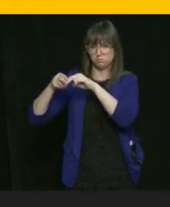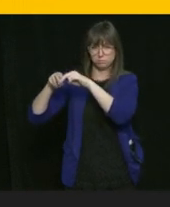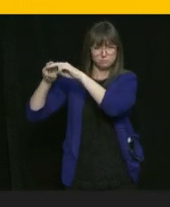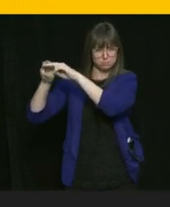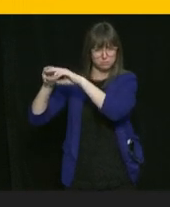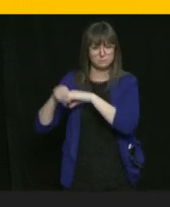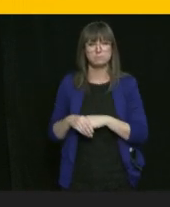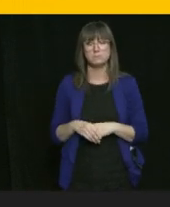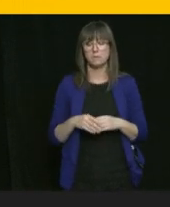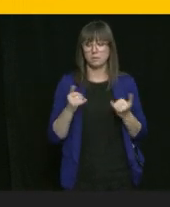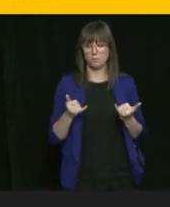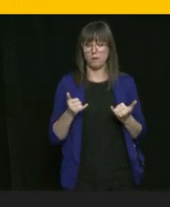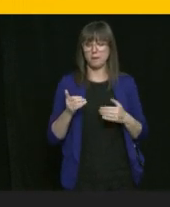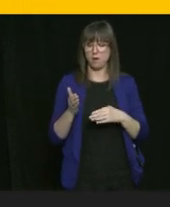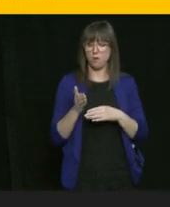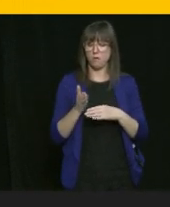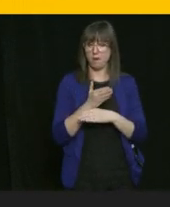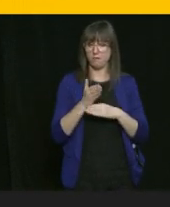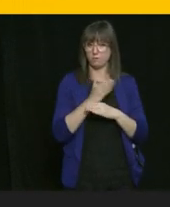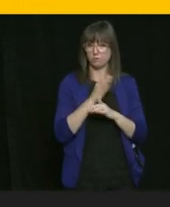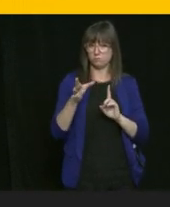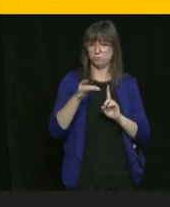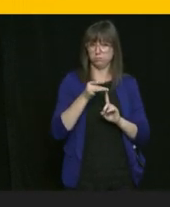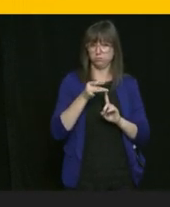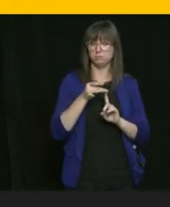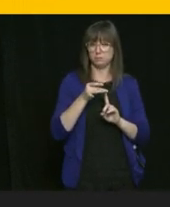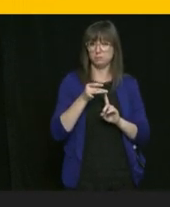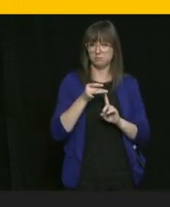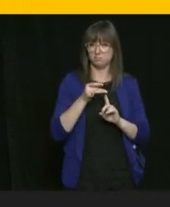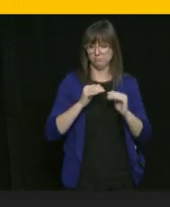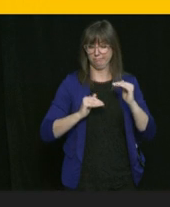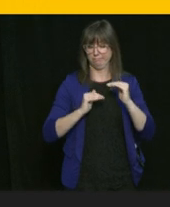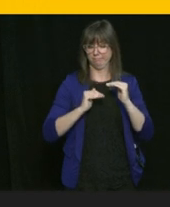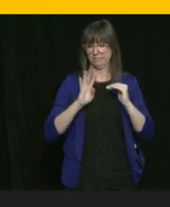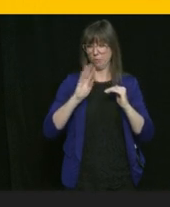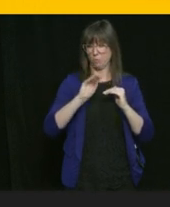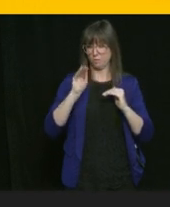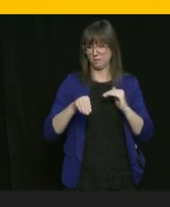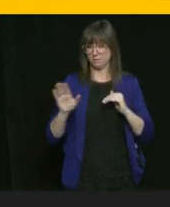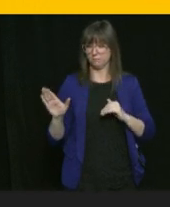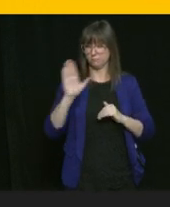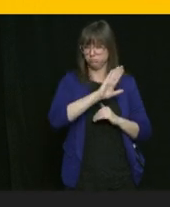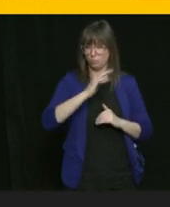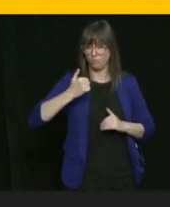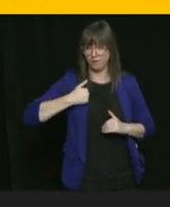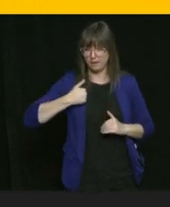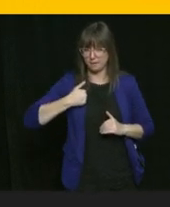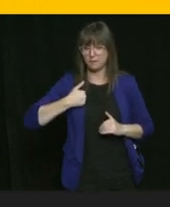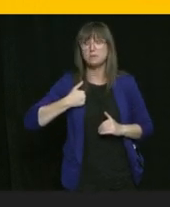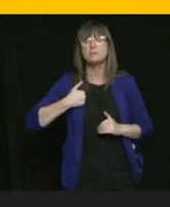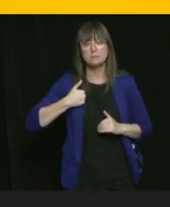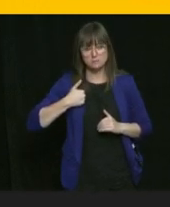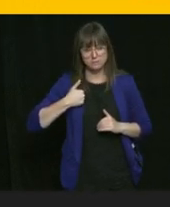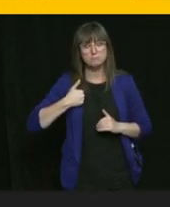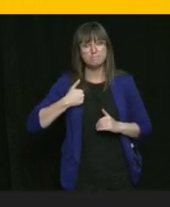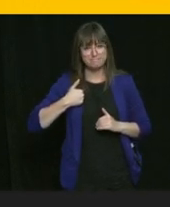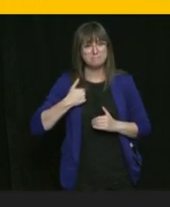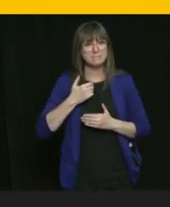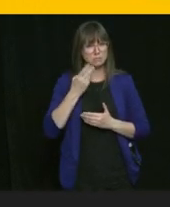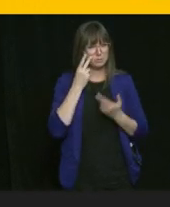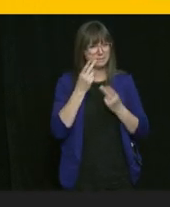the average percent positivity is approaching 4% nationally, and there have been some concerning